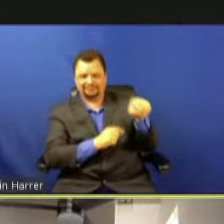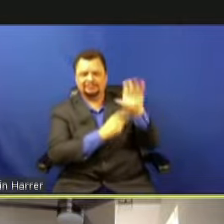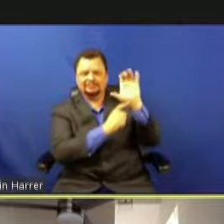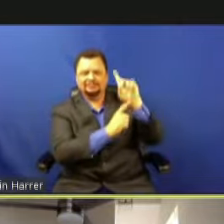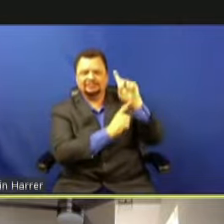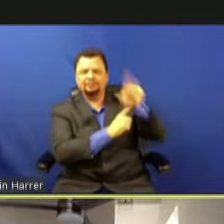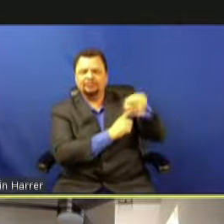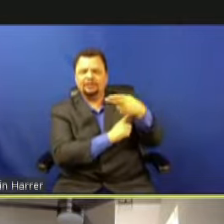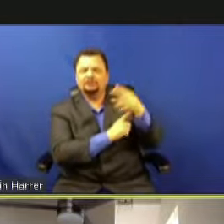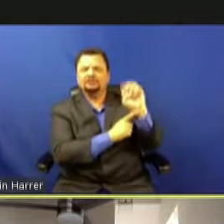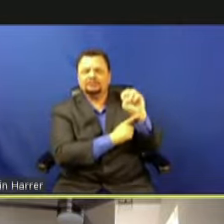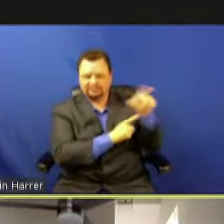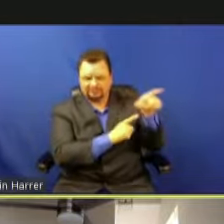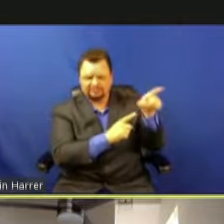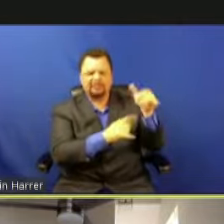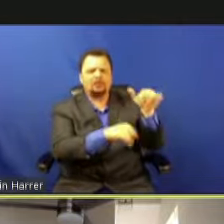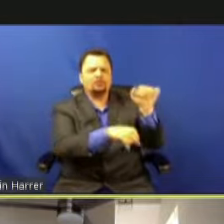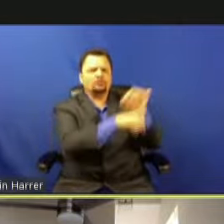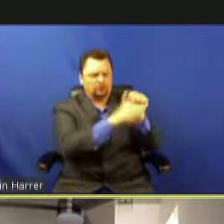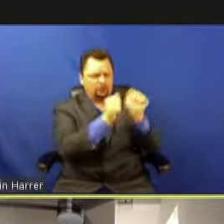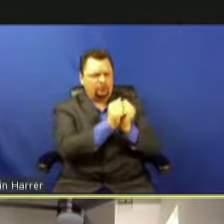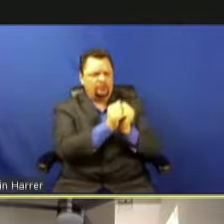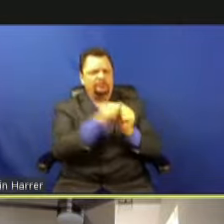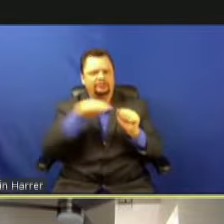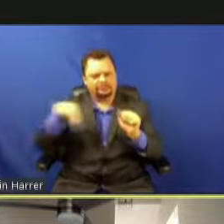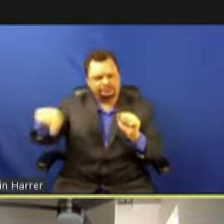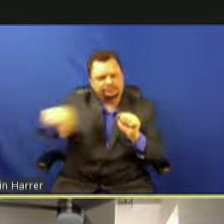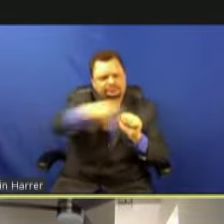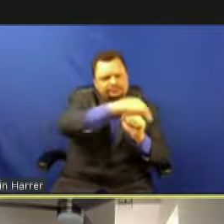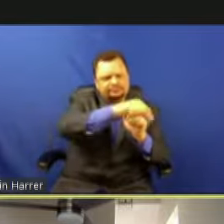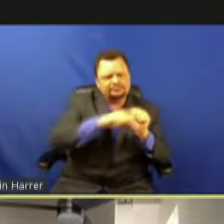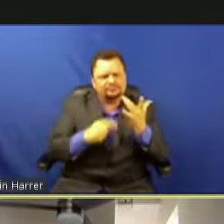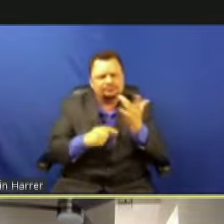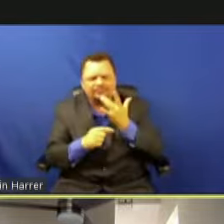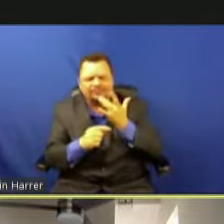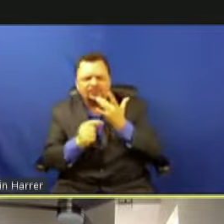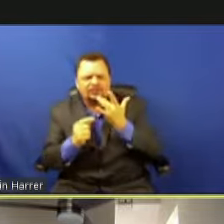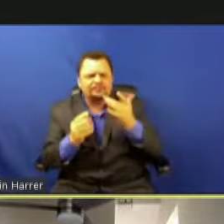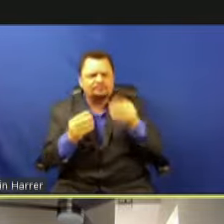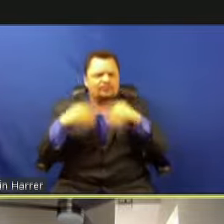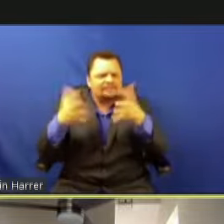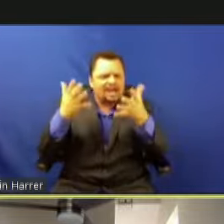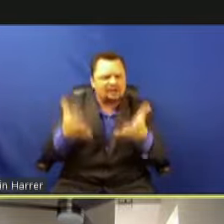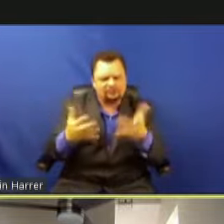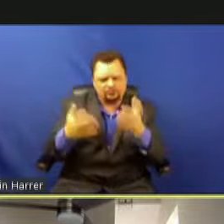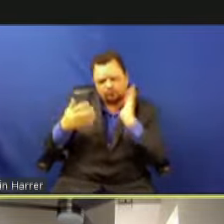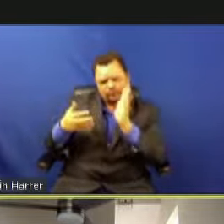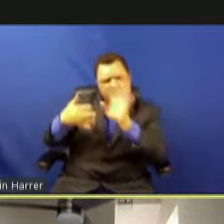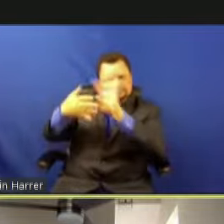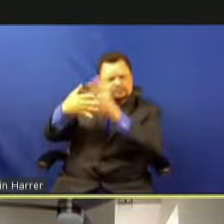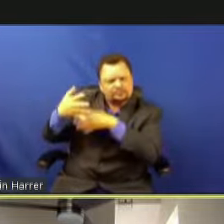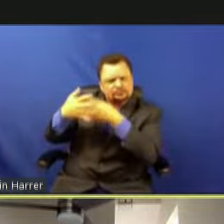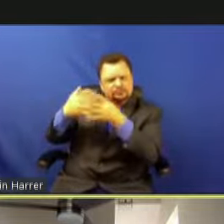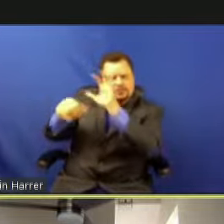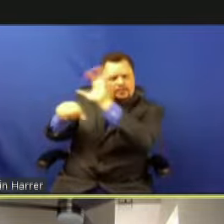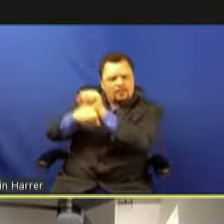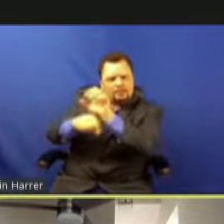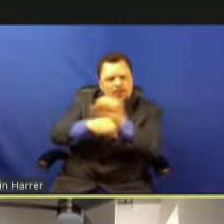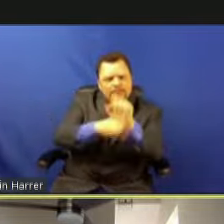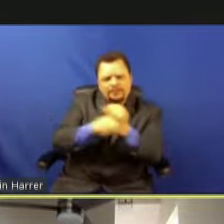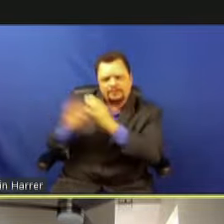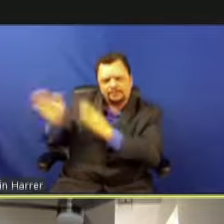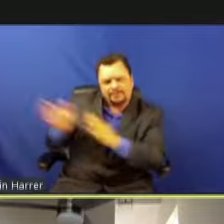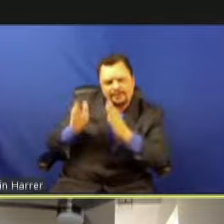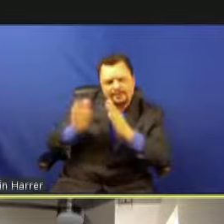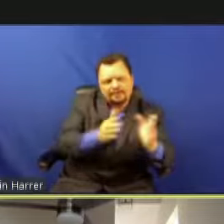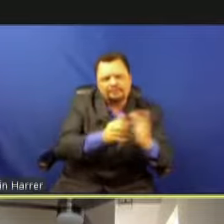of choice so that we can help ensure that scheduling happens. And then for any of our long-term care facilities that need a provider,